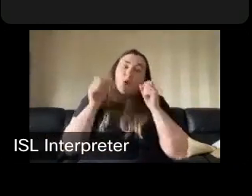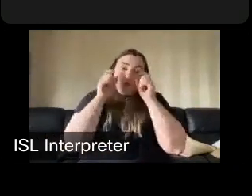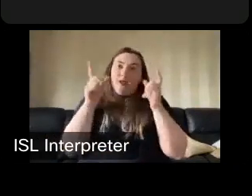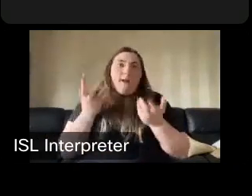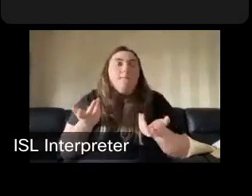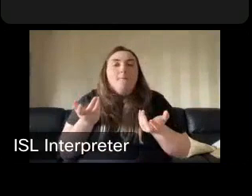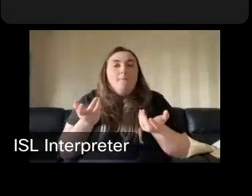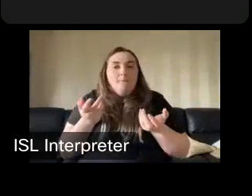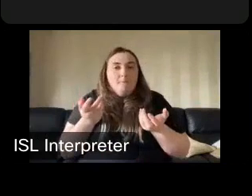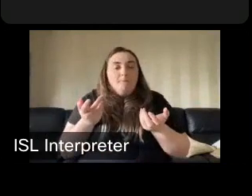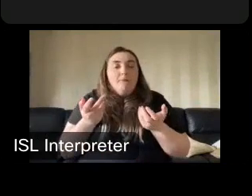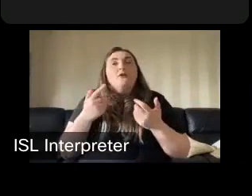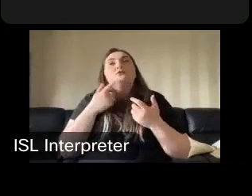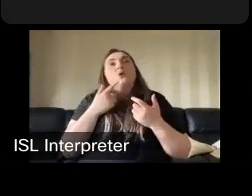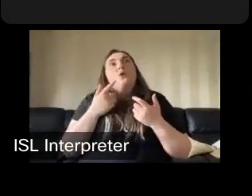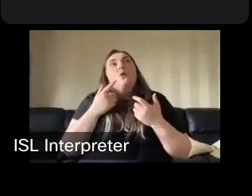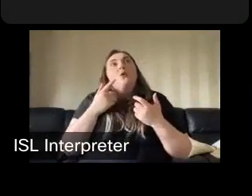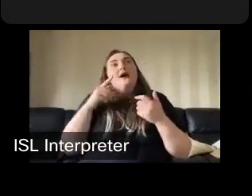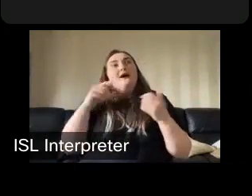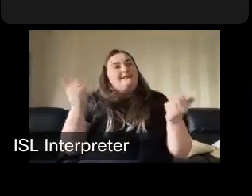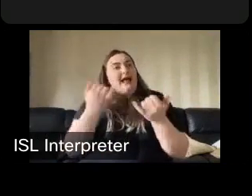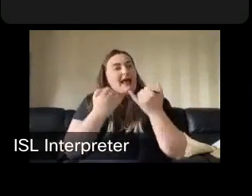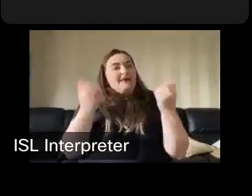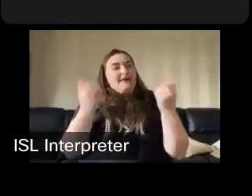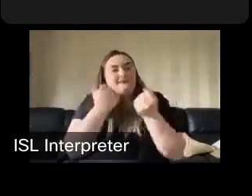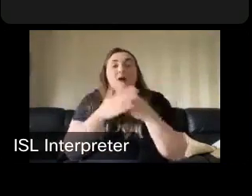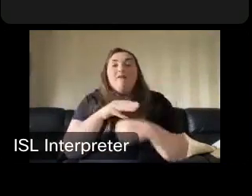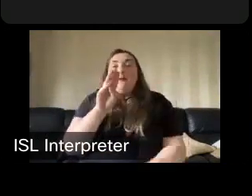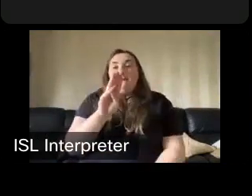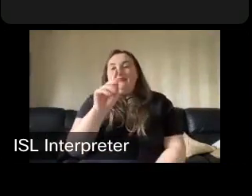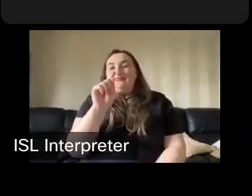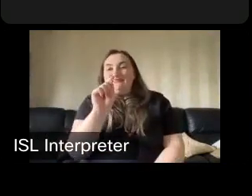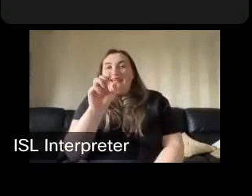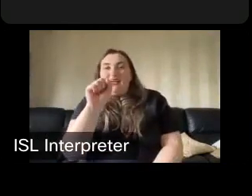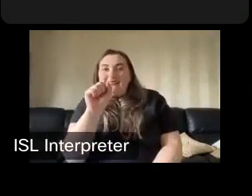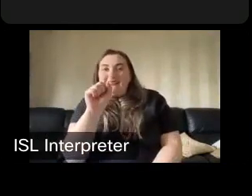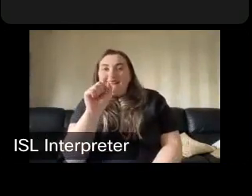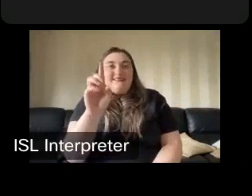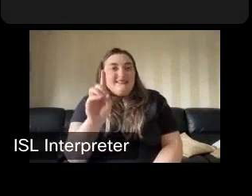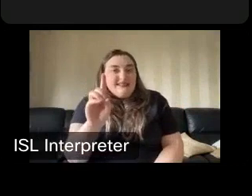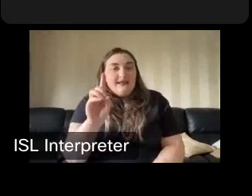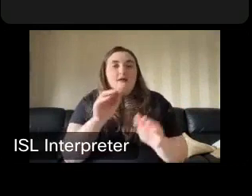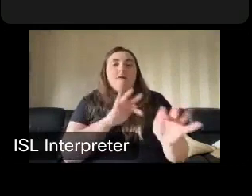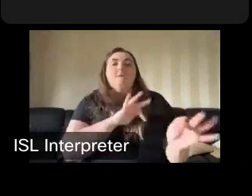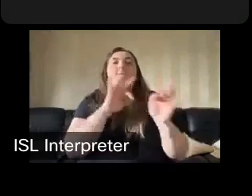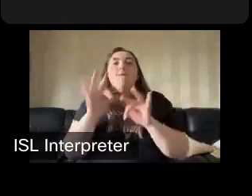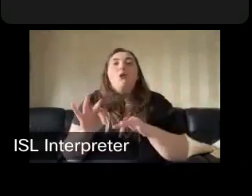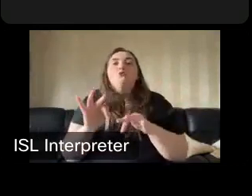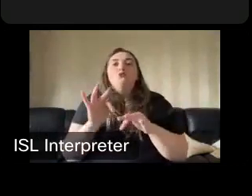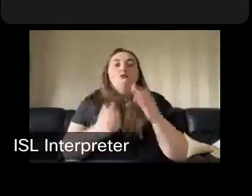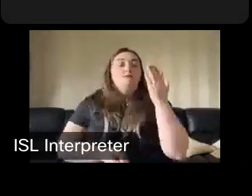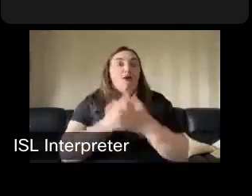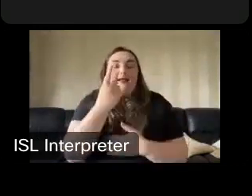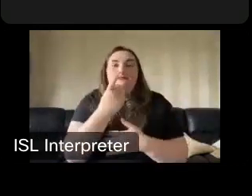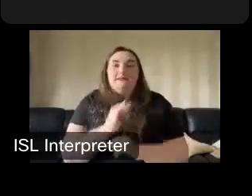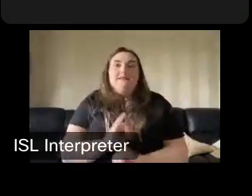from what's happened. Very much the symptoms of post-traumatic stress disorder. are come up in the literature